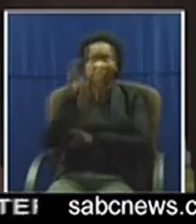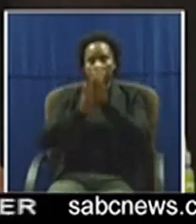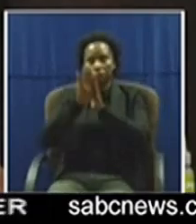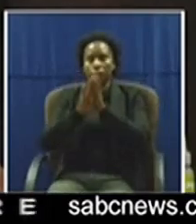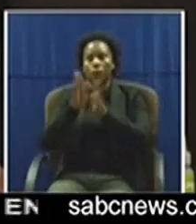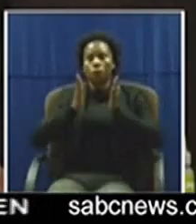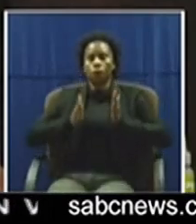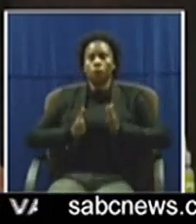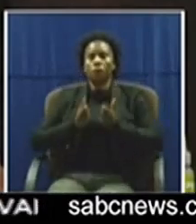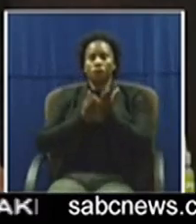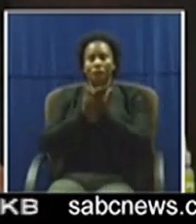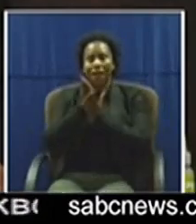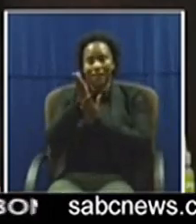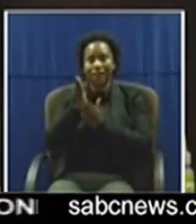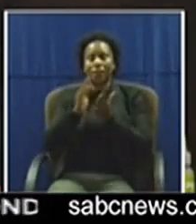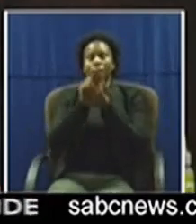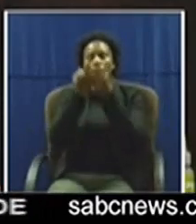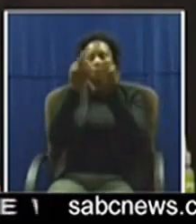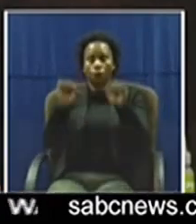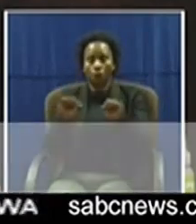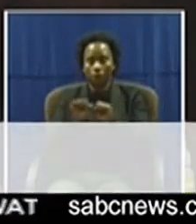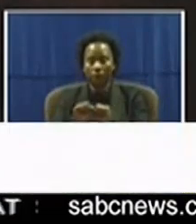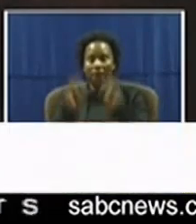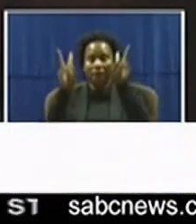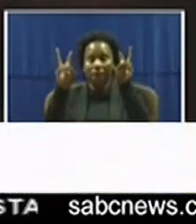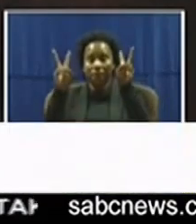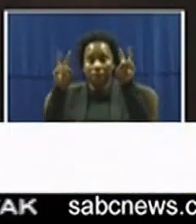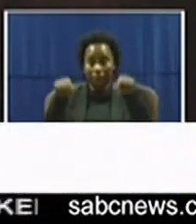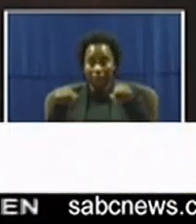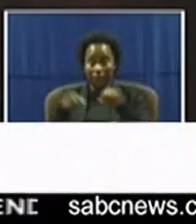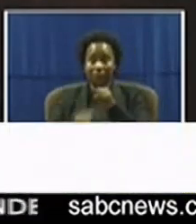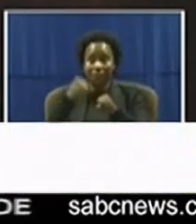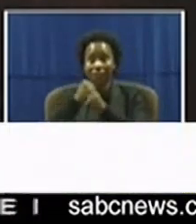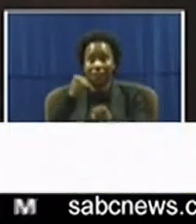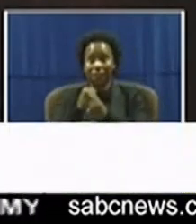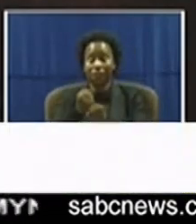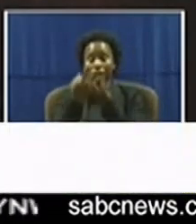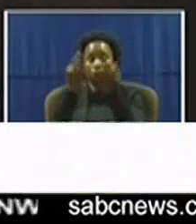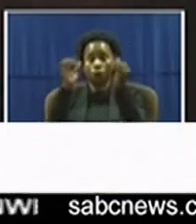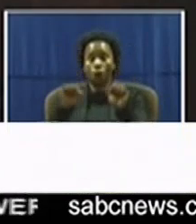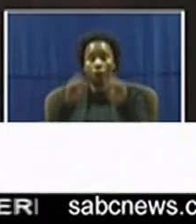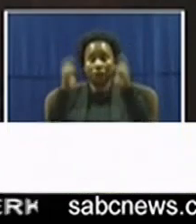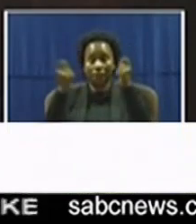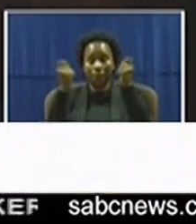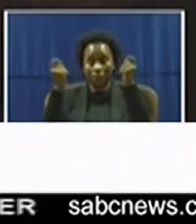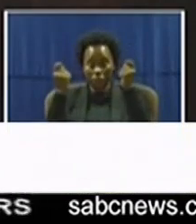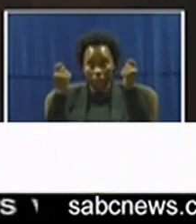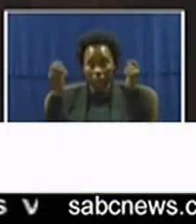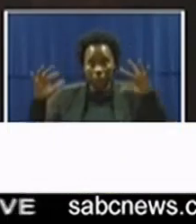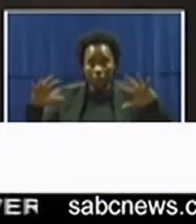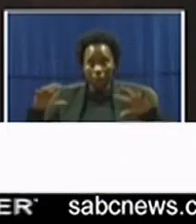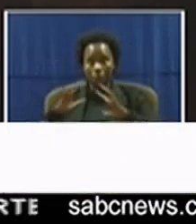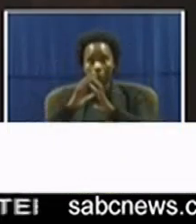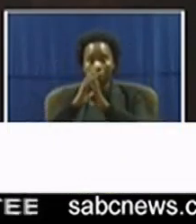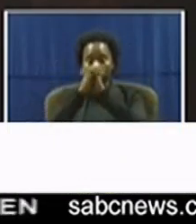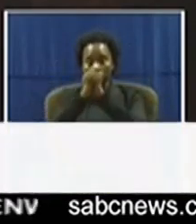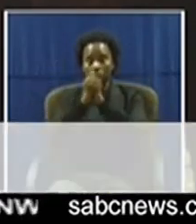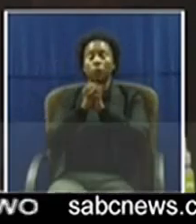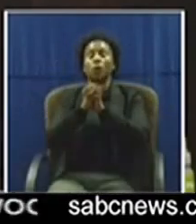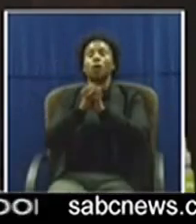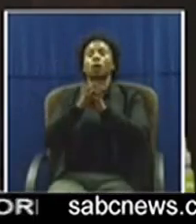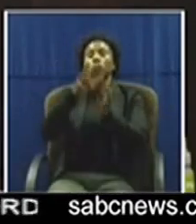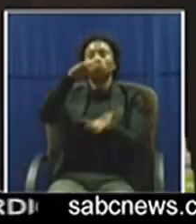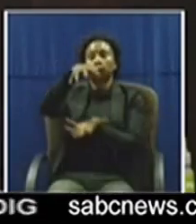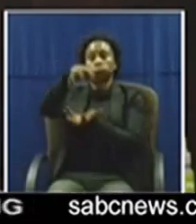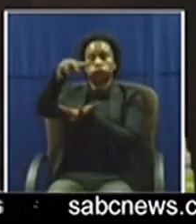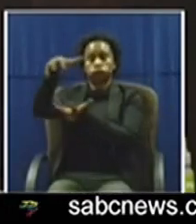history. The theme of this year's freedom celebrations was consolidating our democratic gains.